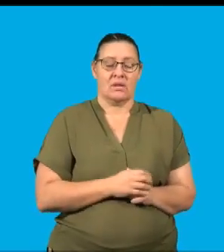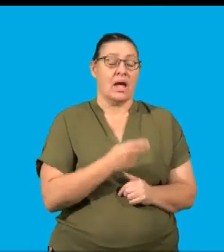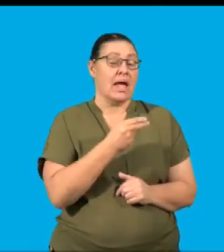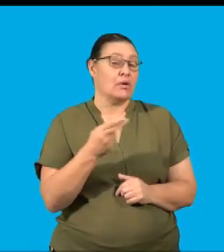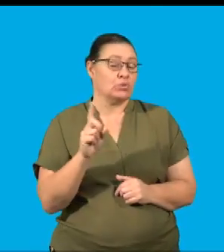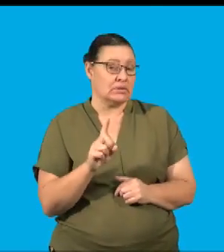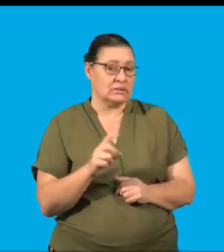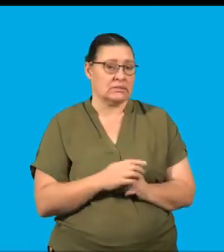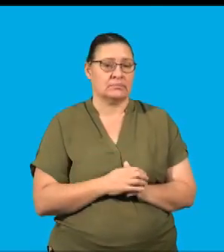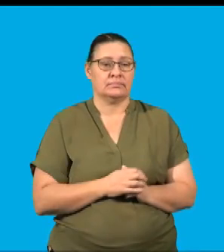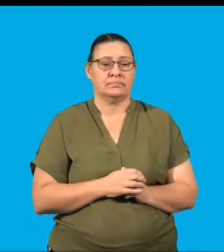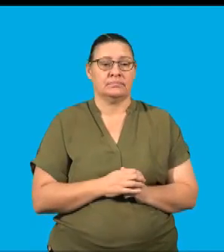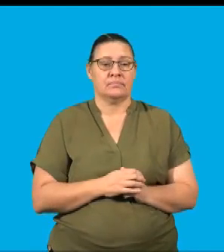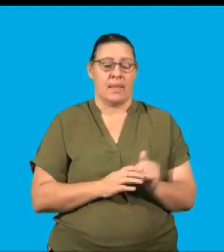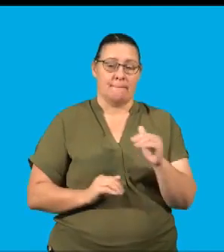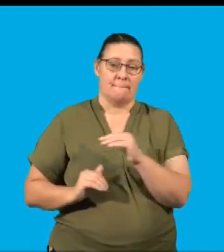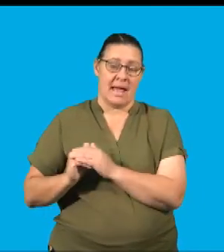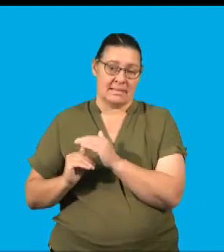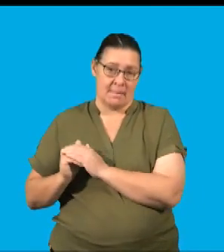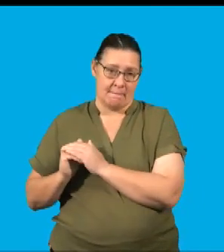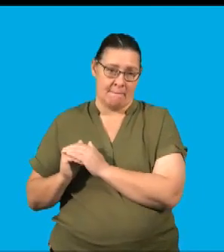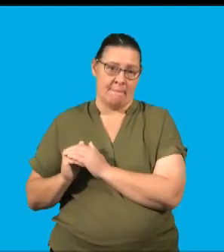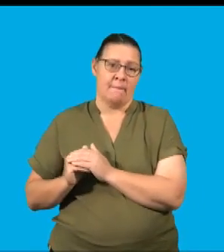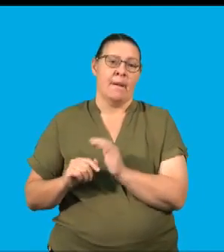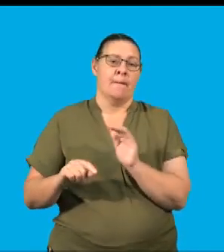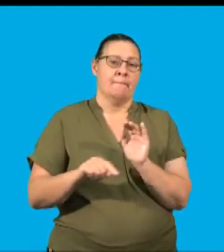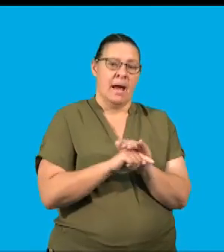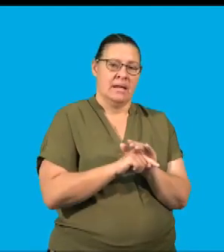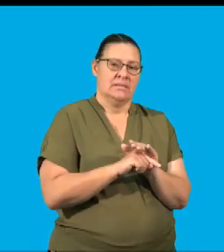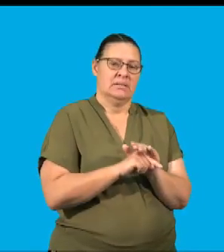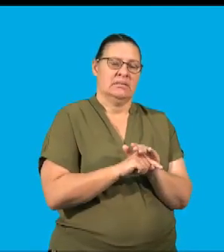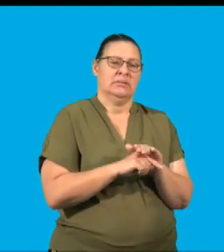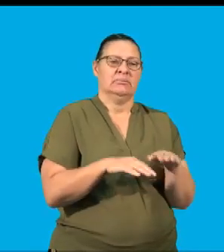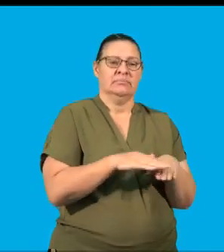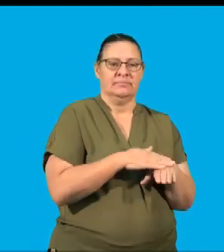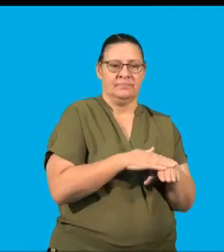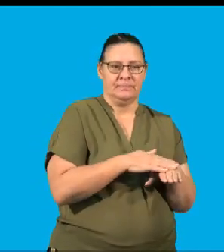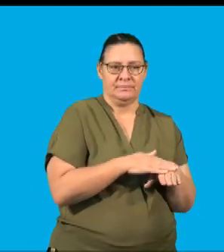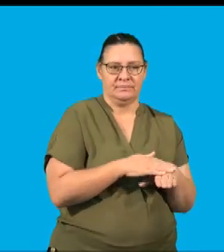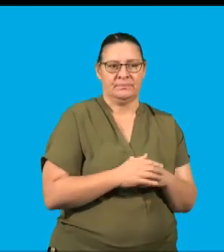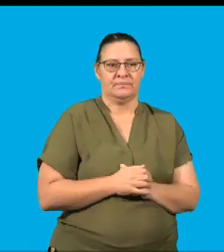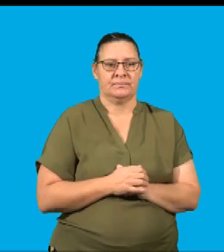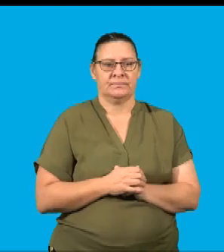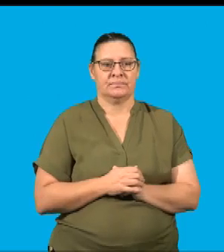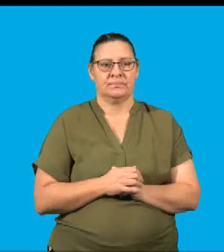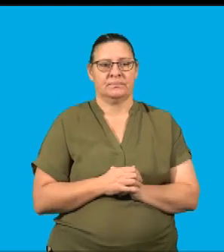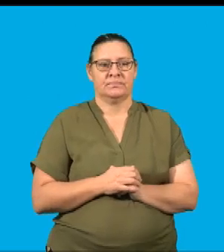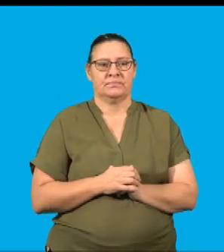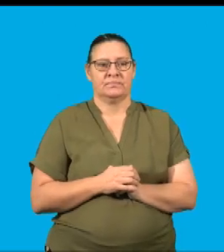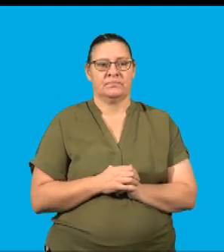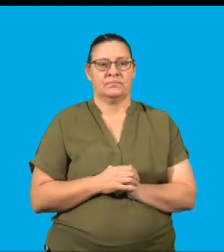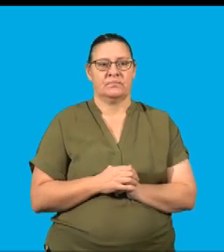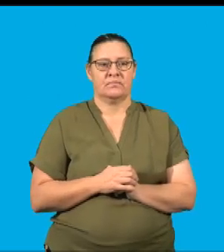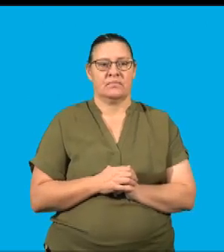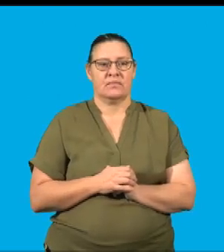is equals to maximum minus then the minimum. So they gave you the value of